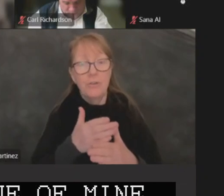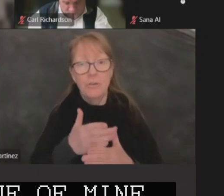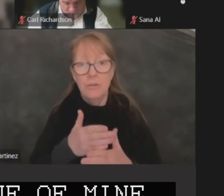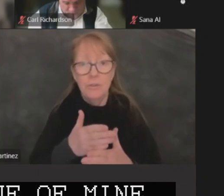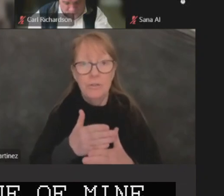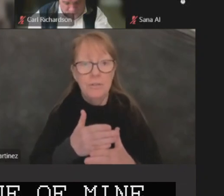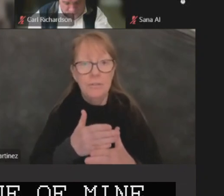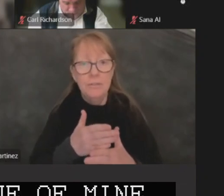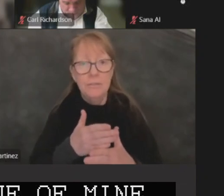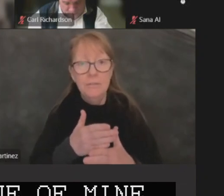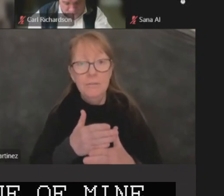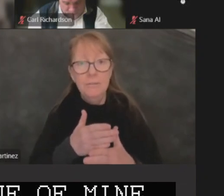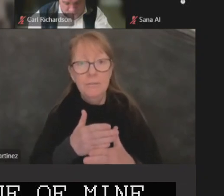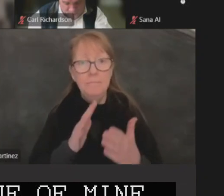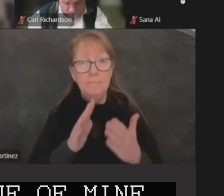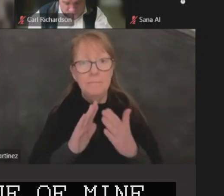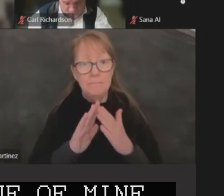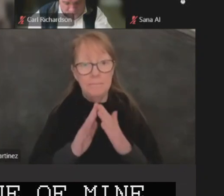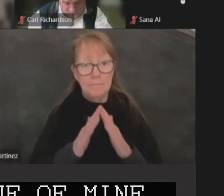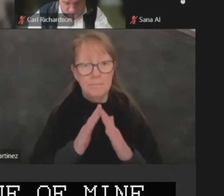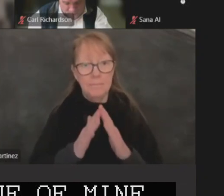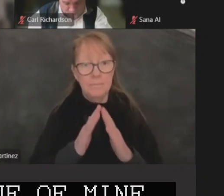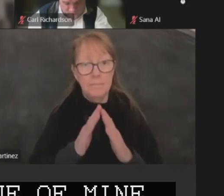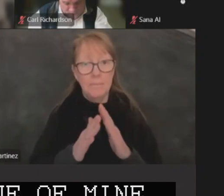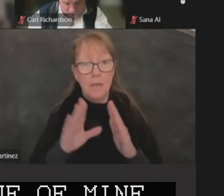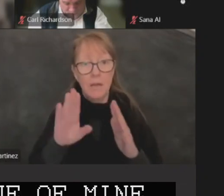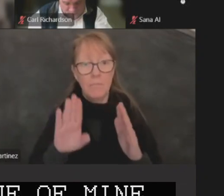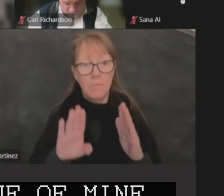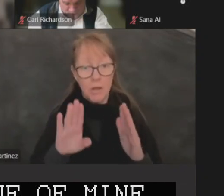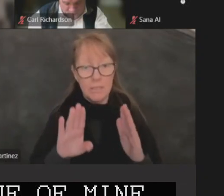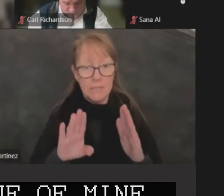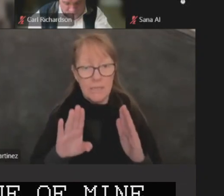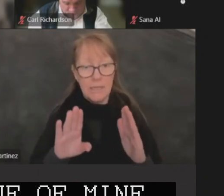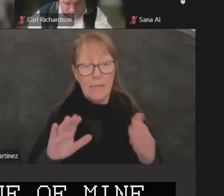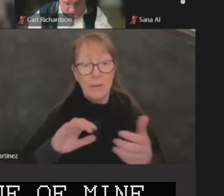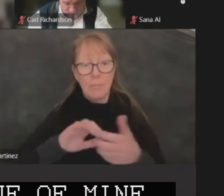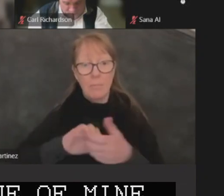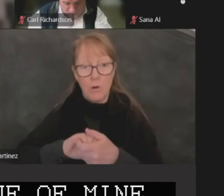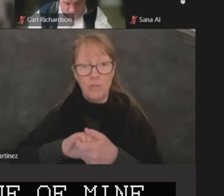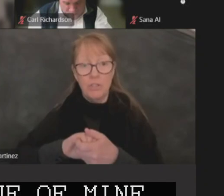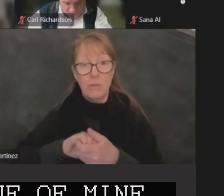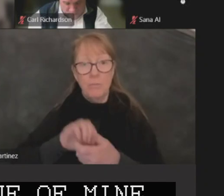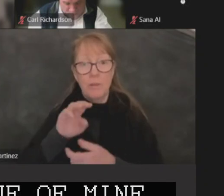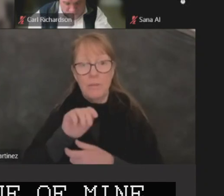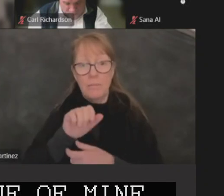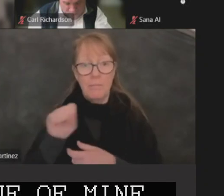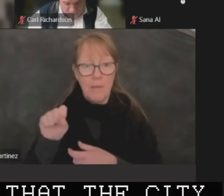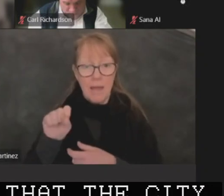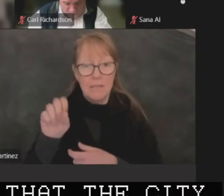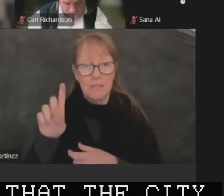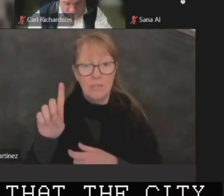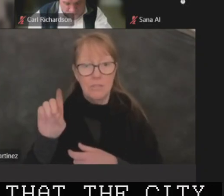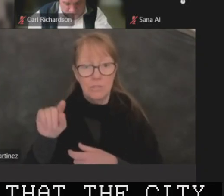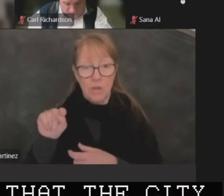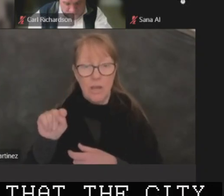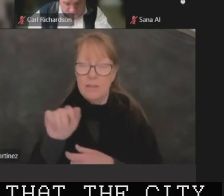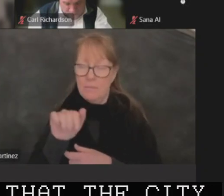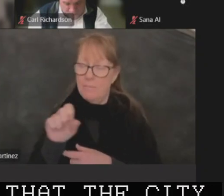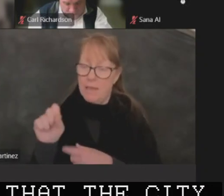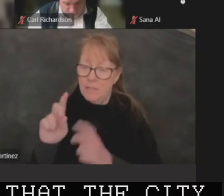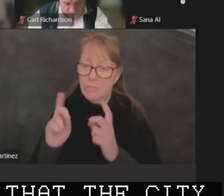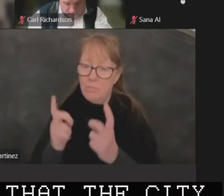City of Boston, in partnership with MassDOT, Mass Department of Transportation,